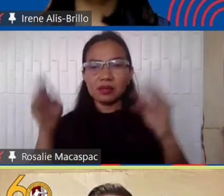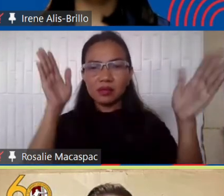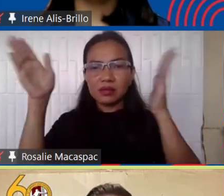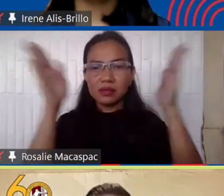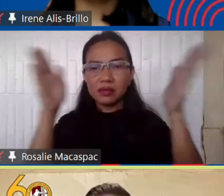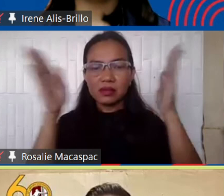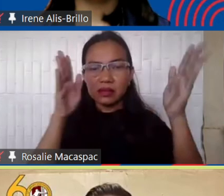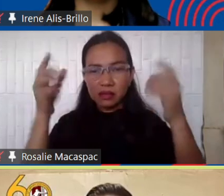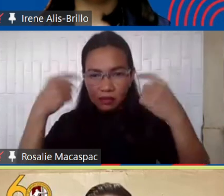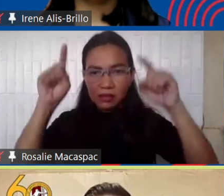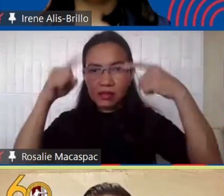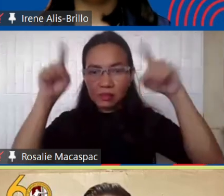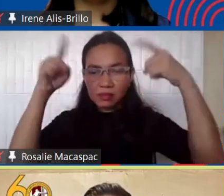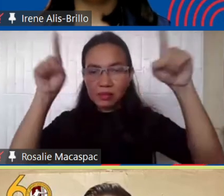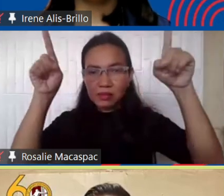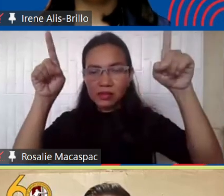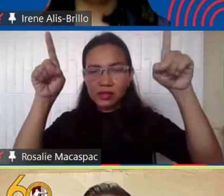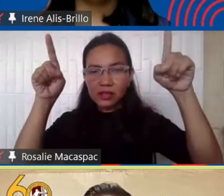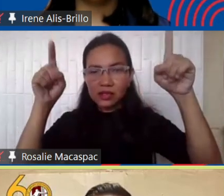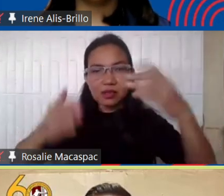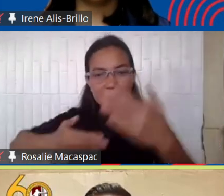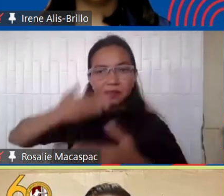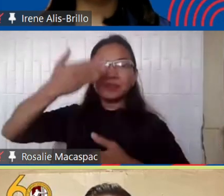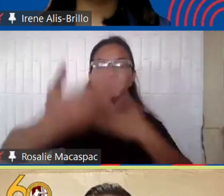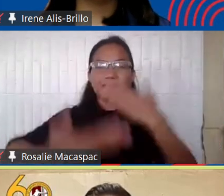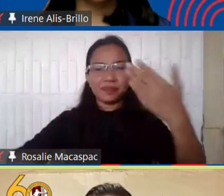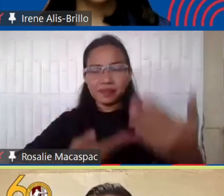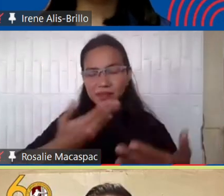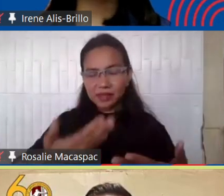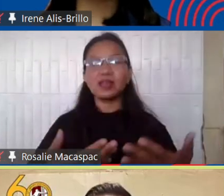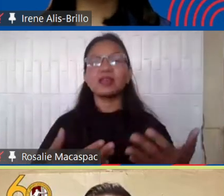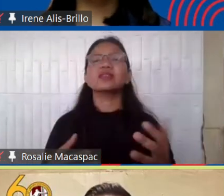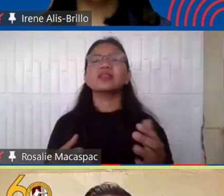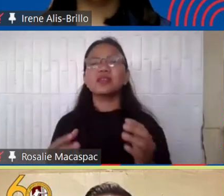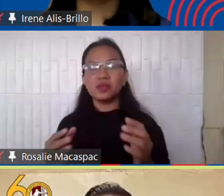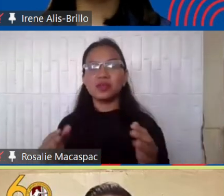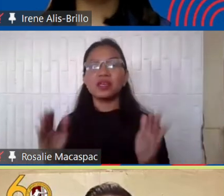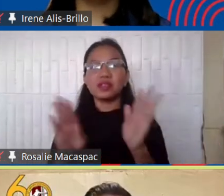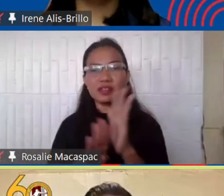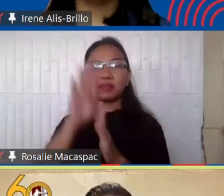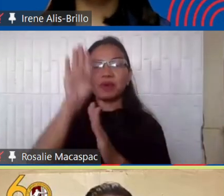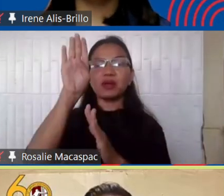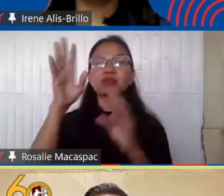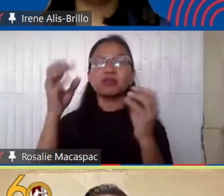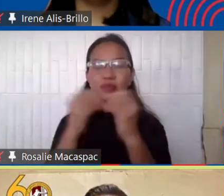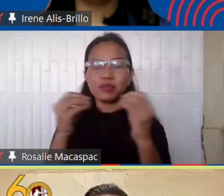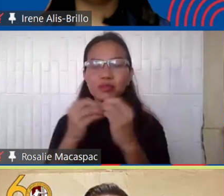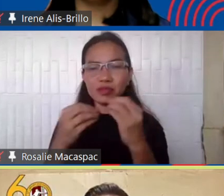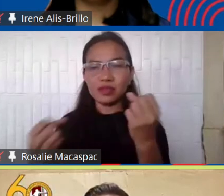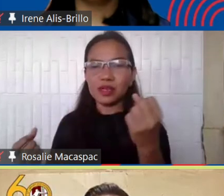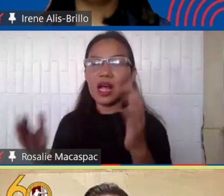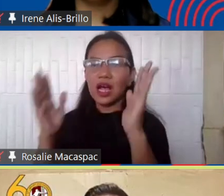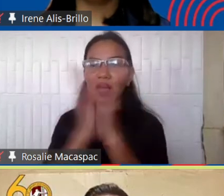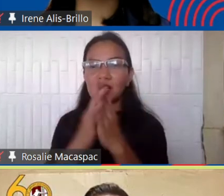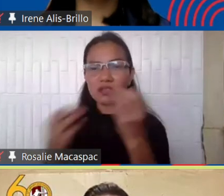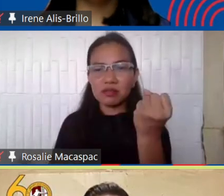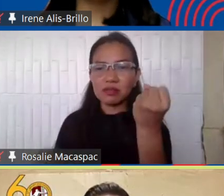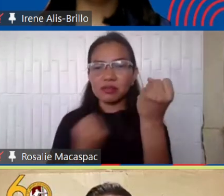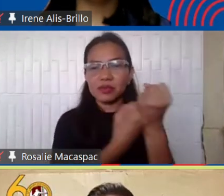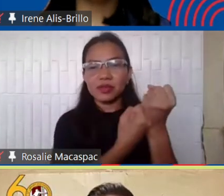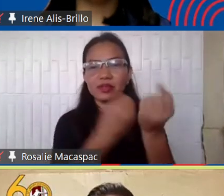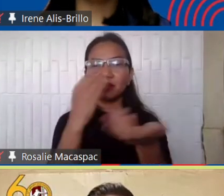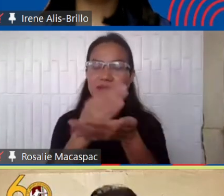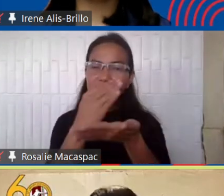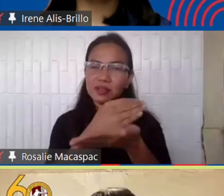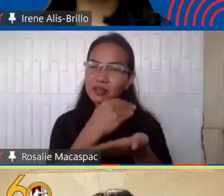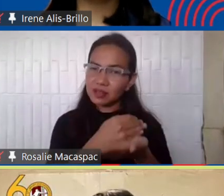of demand for it, then you can use it as an argument to ask for more support and budget, diba? I